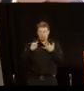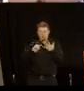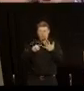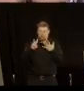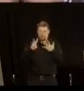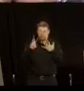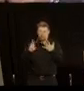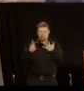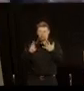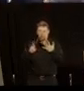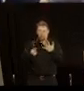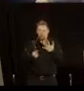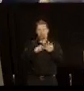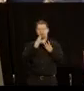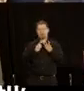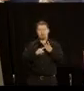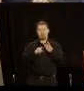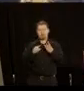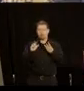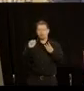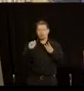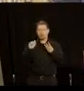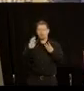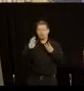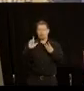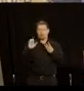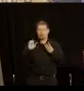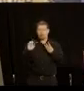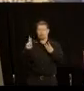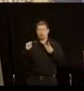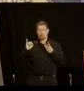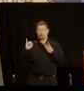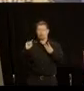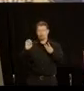Vocational Rehabilitation, Able United.